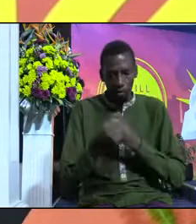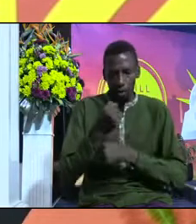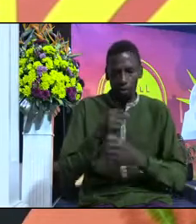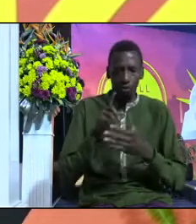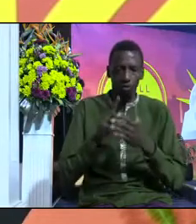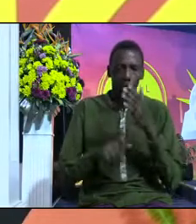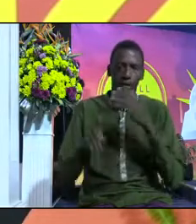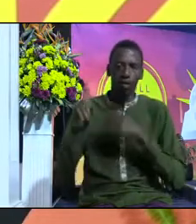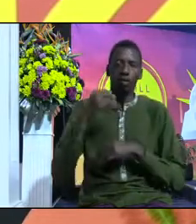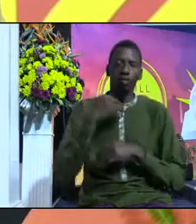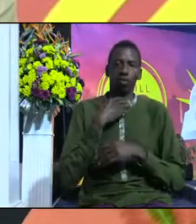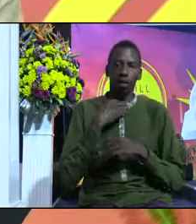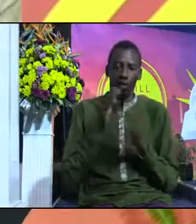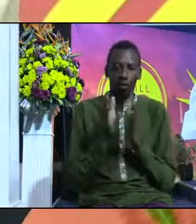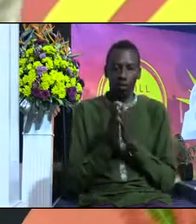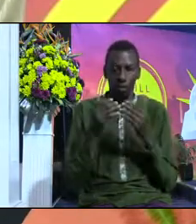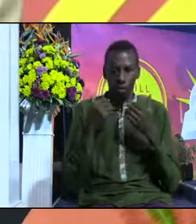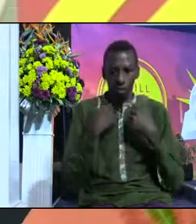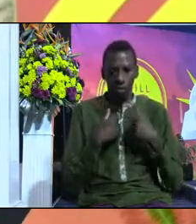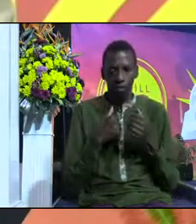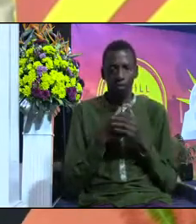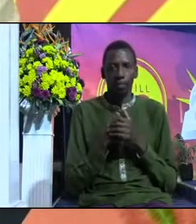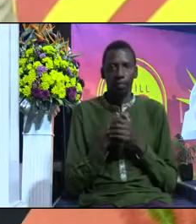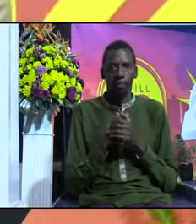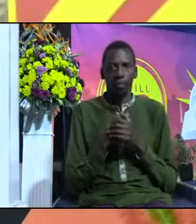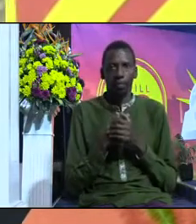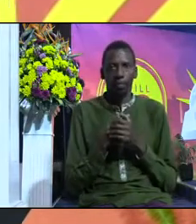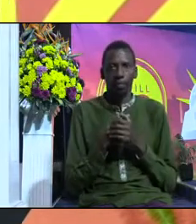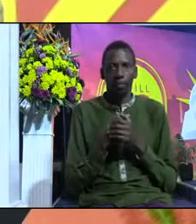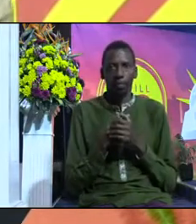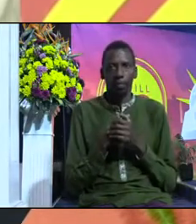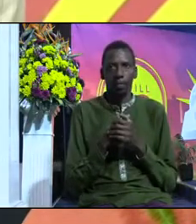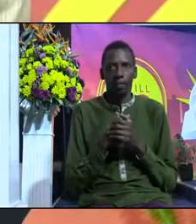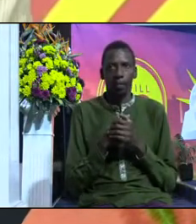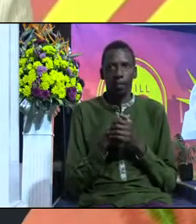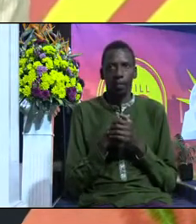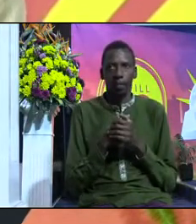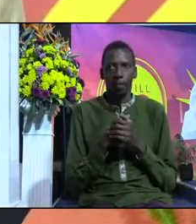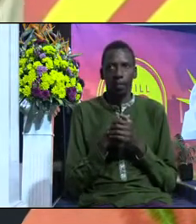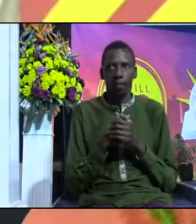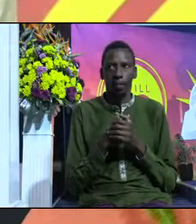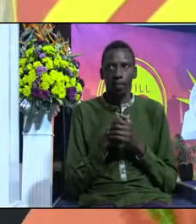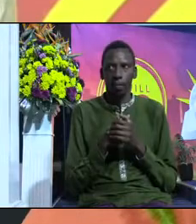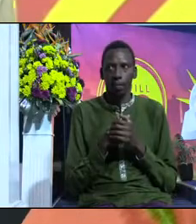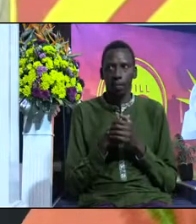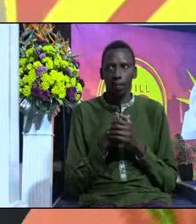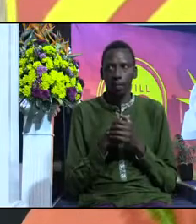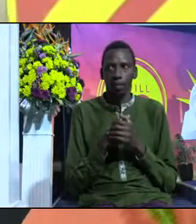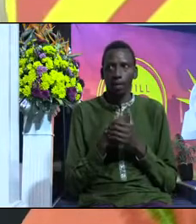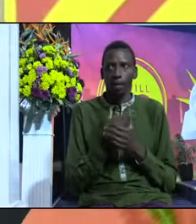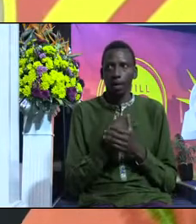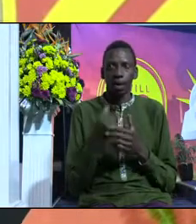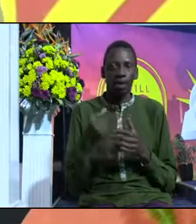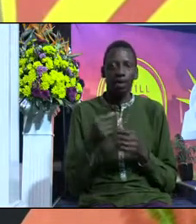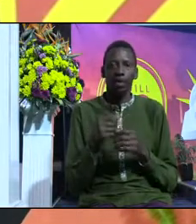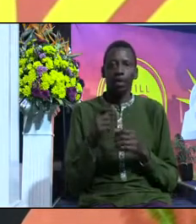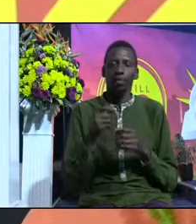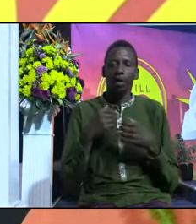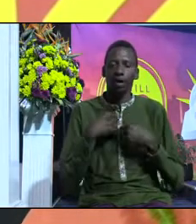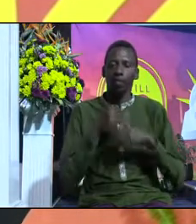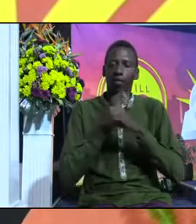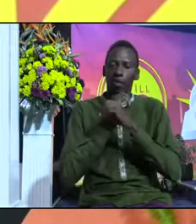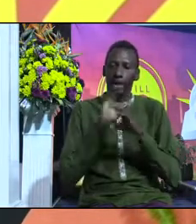me. And there ain't, this is bad English, but it makes sense. And there ain't nothing you can do about